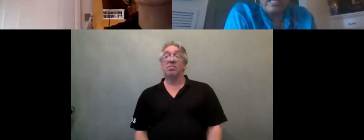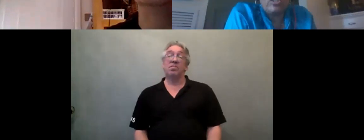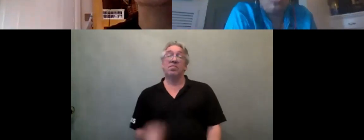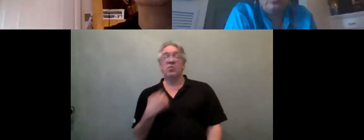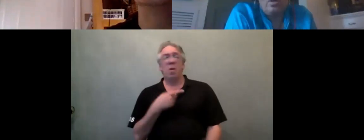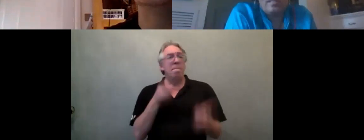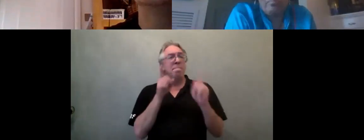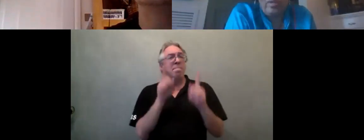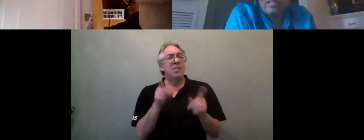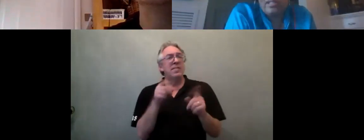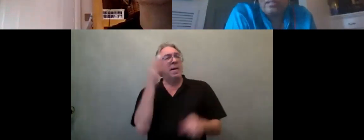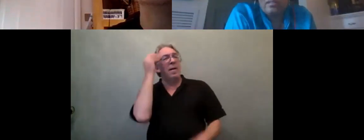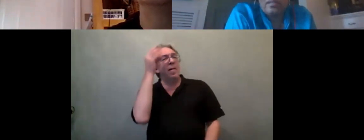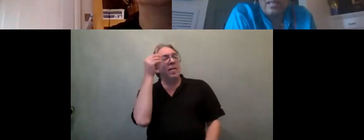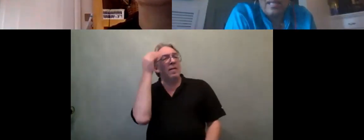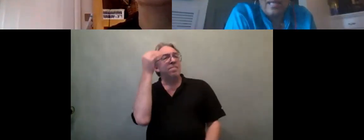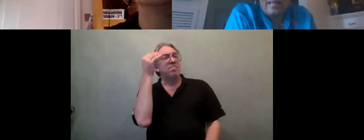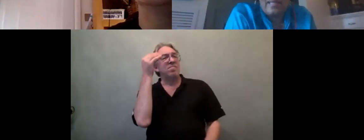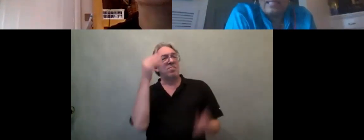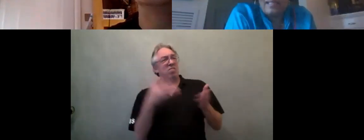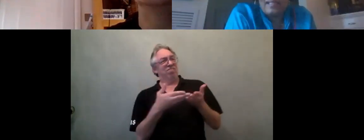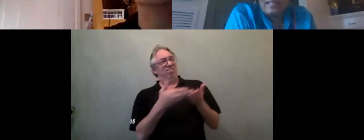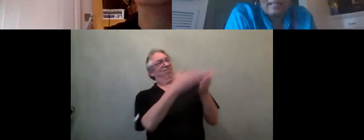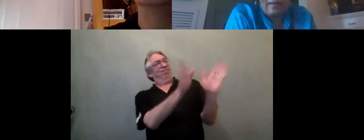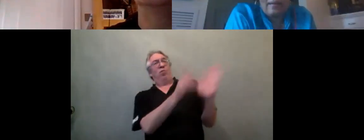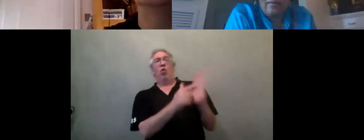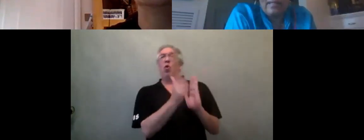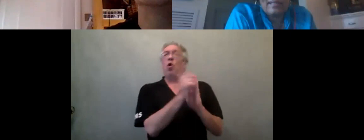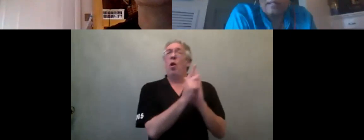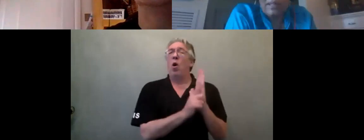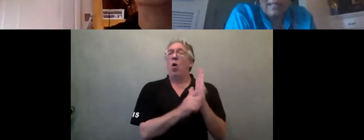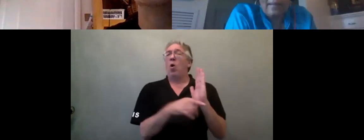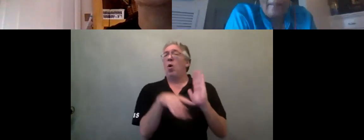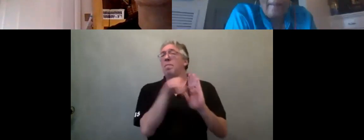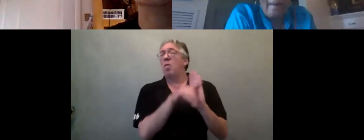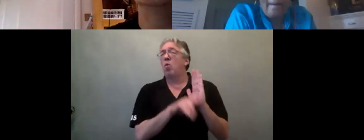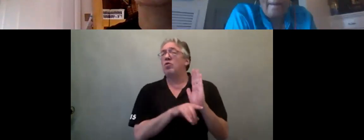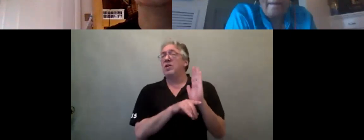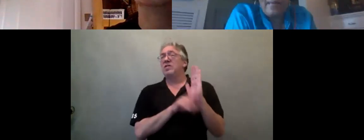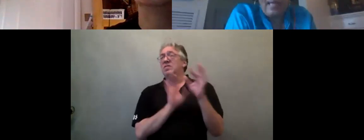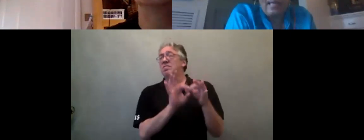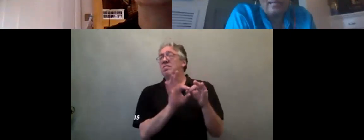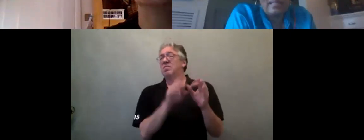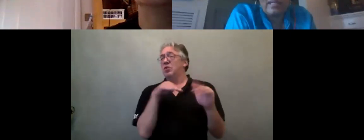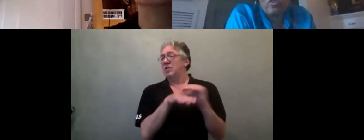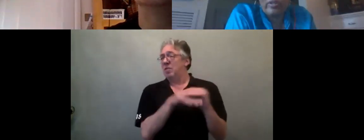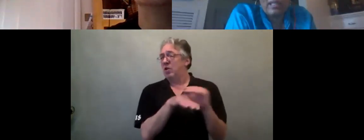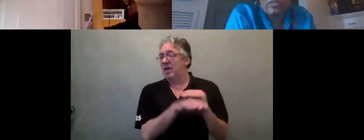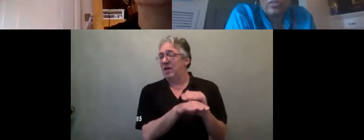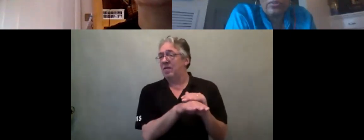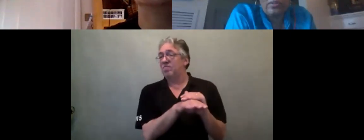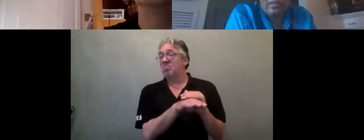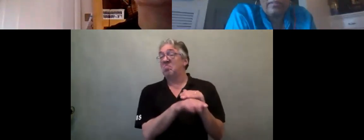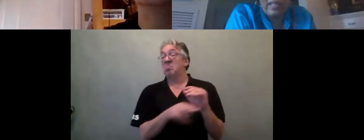landscape in relation to laws and policies that exist on accessibility and electronic